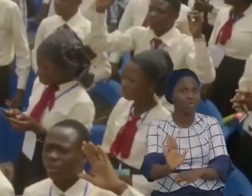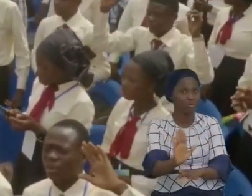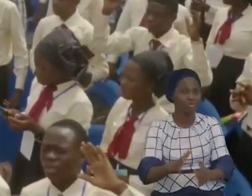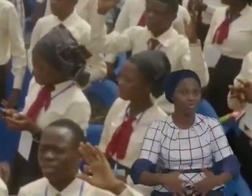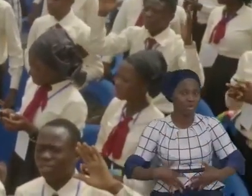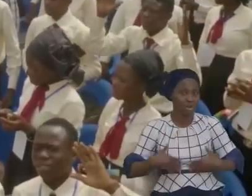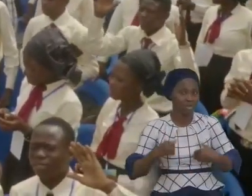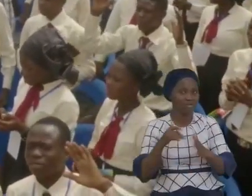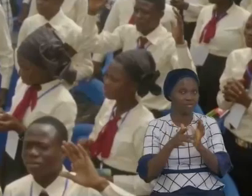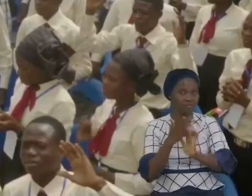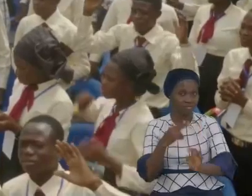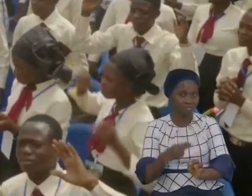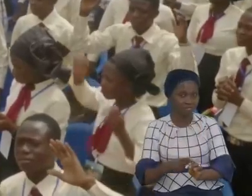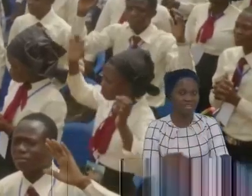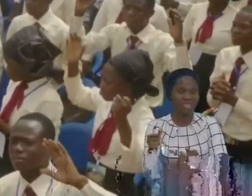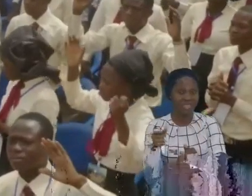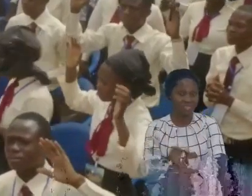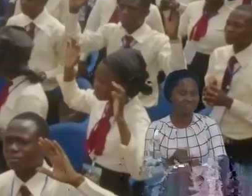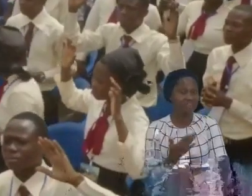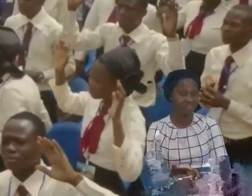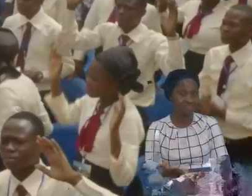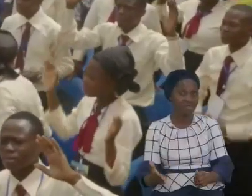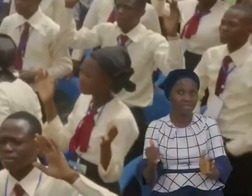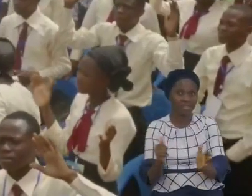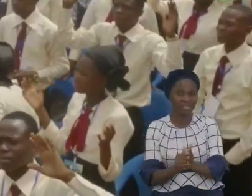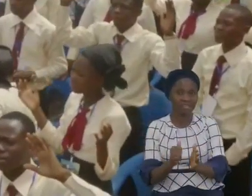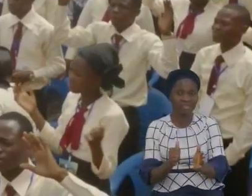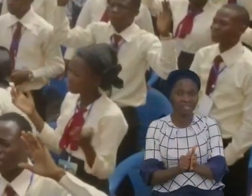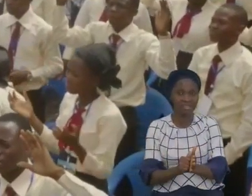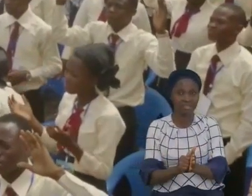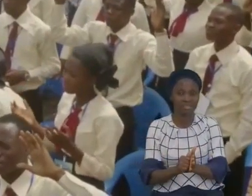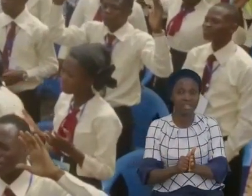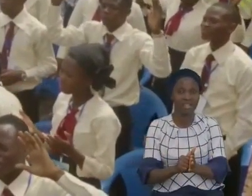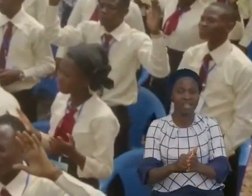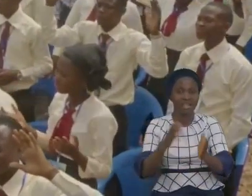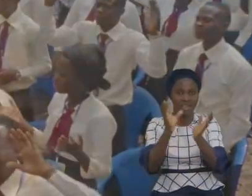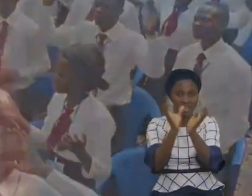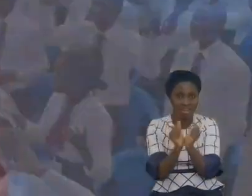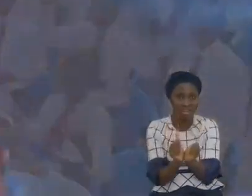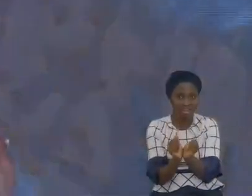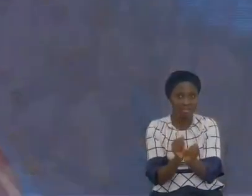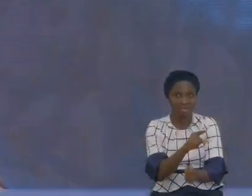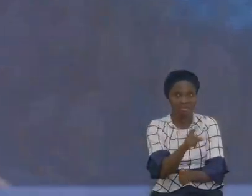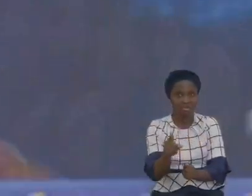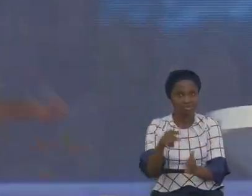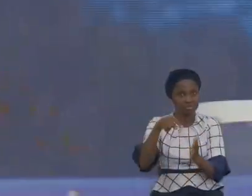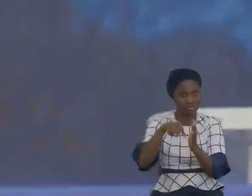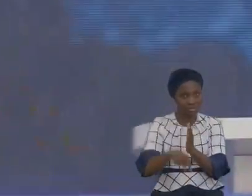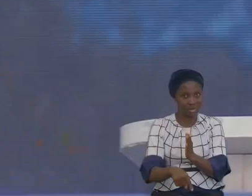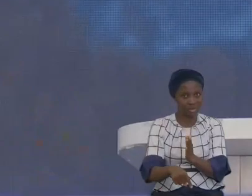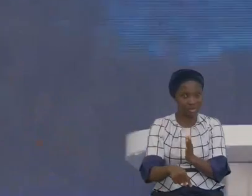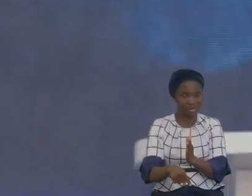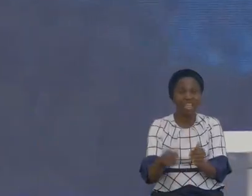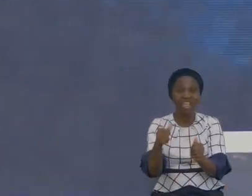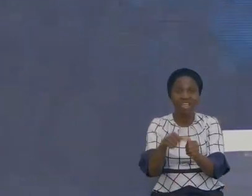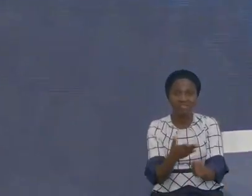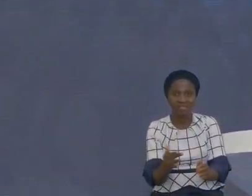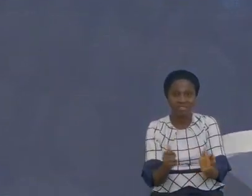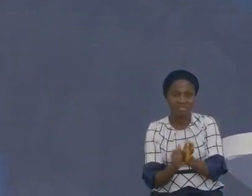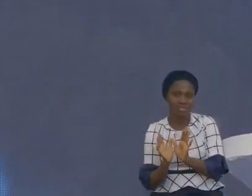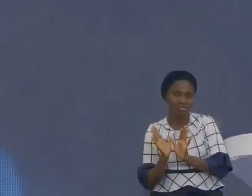down, everything that pushed you down, everything that locked you